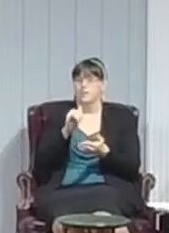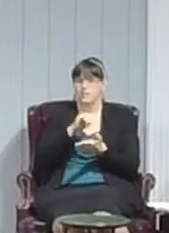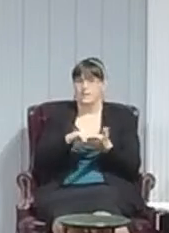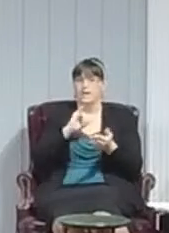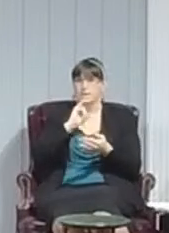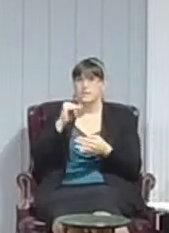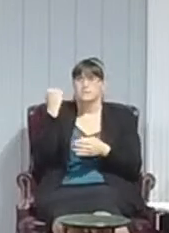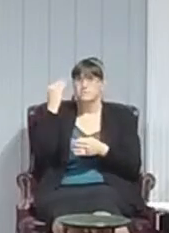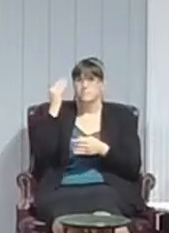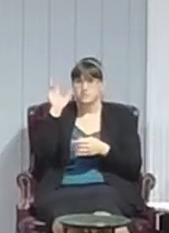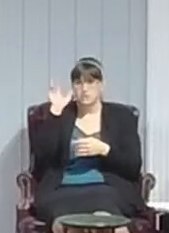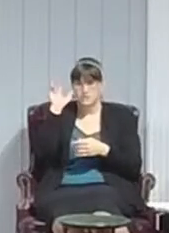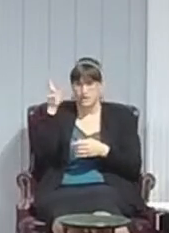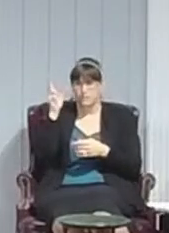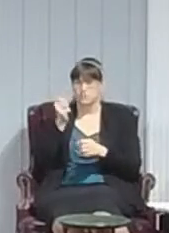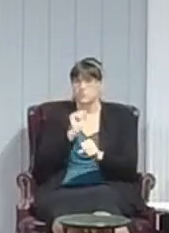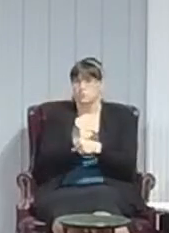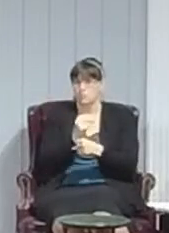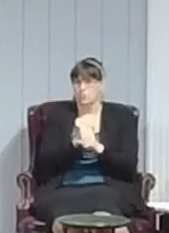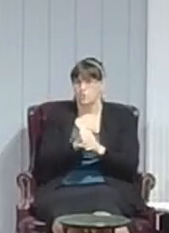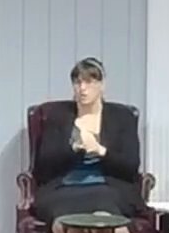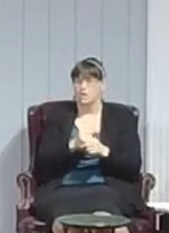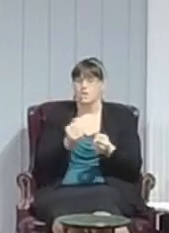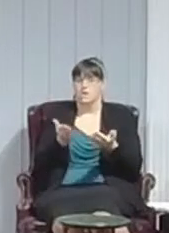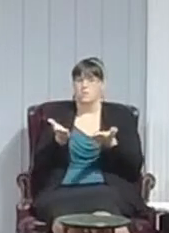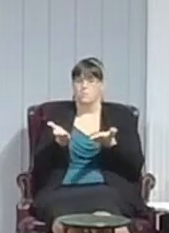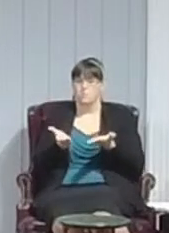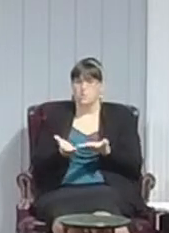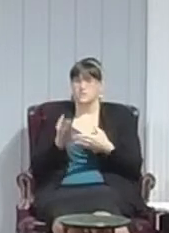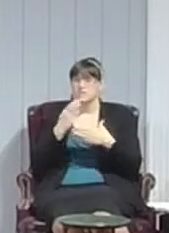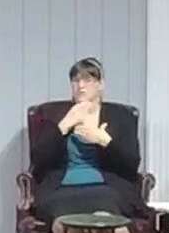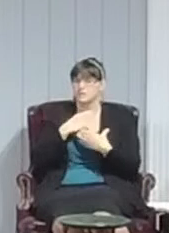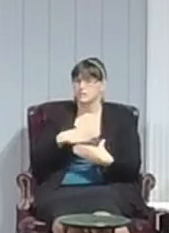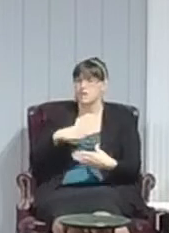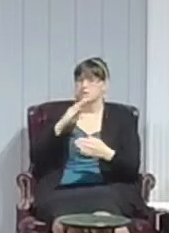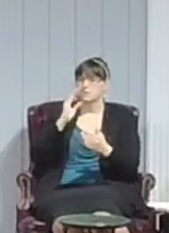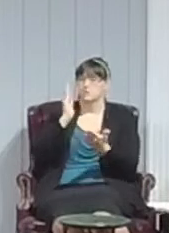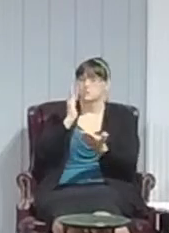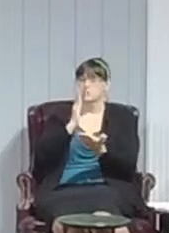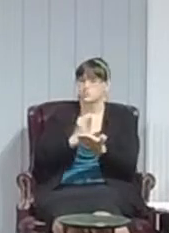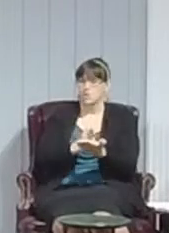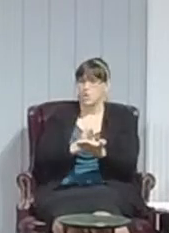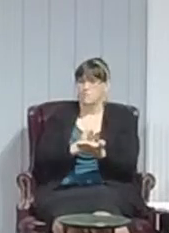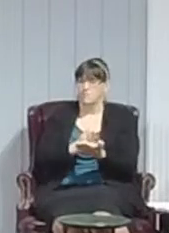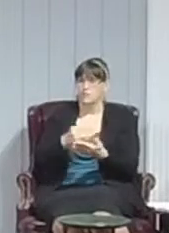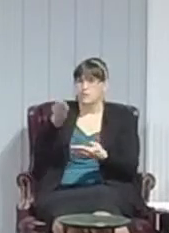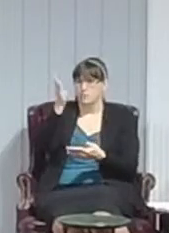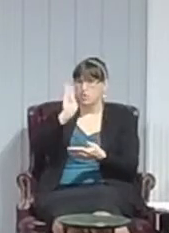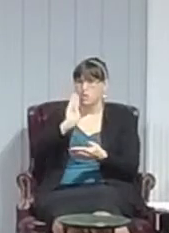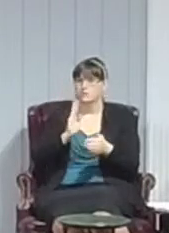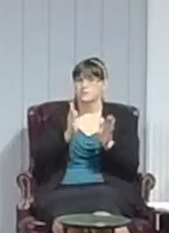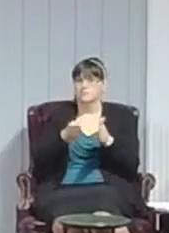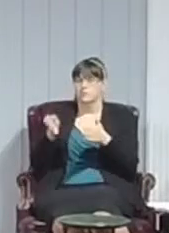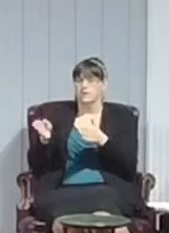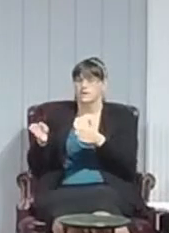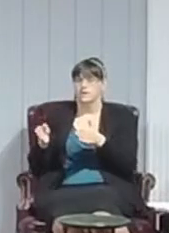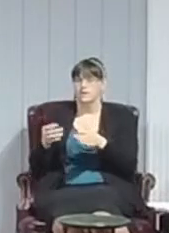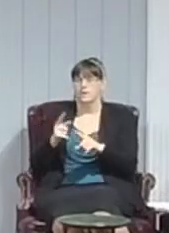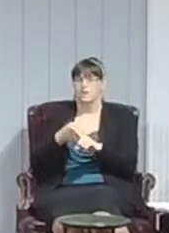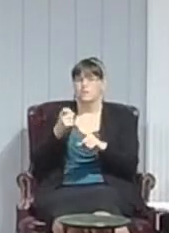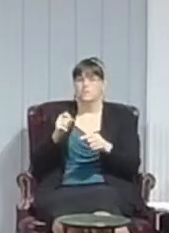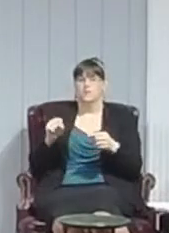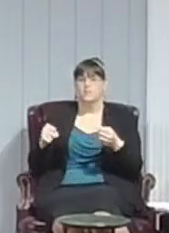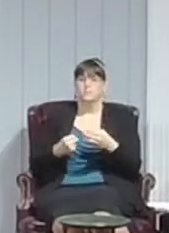It is his work. He'd like to hinder the plan of God. He'd like to hinder the glory of God. He'd like to be able to stop God's plan from coming